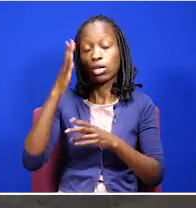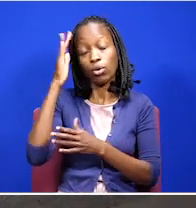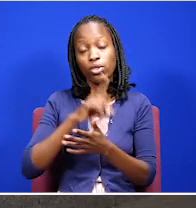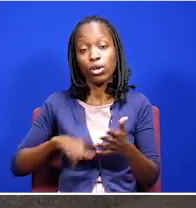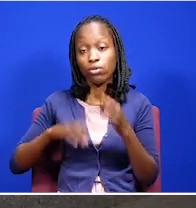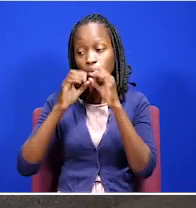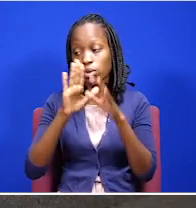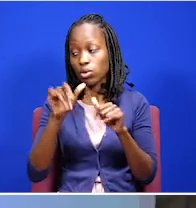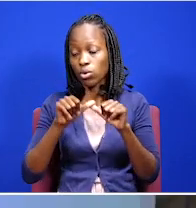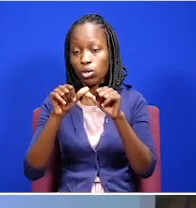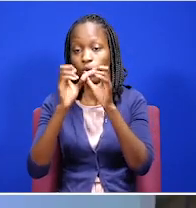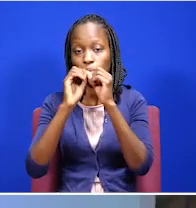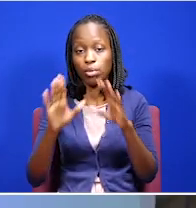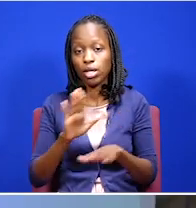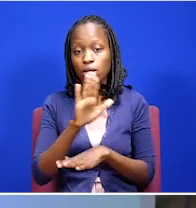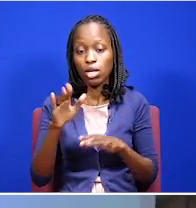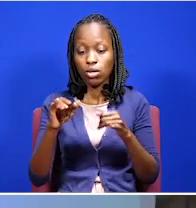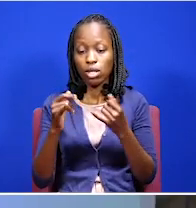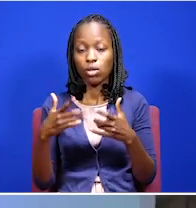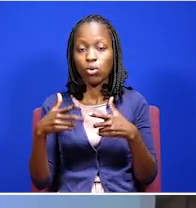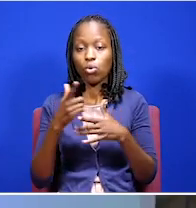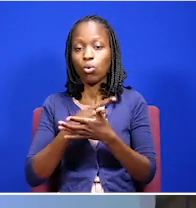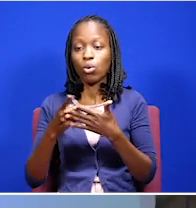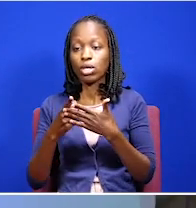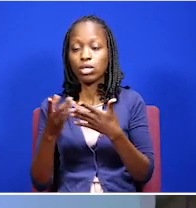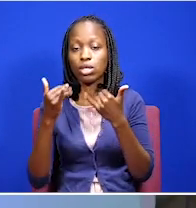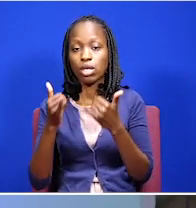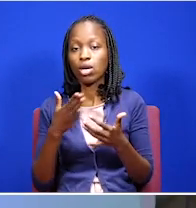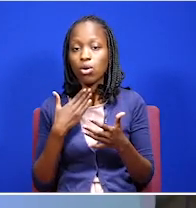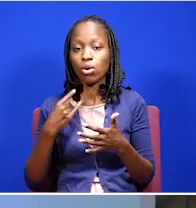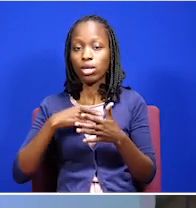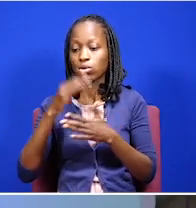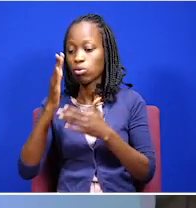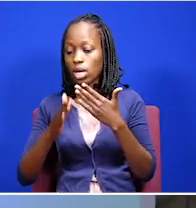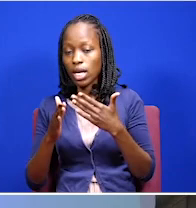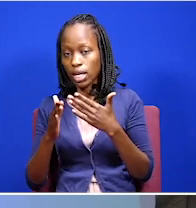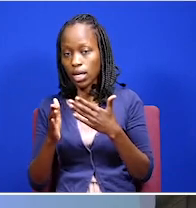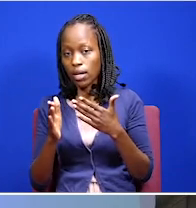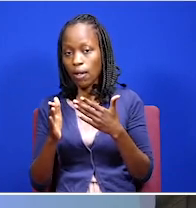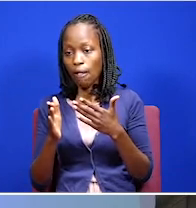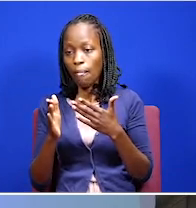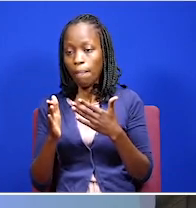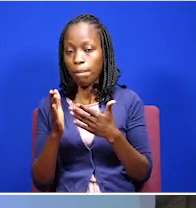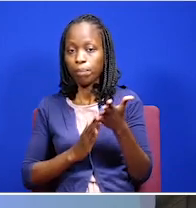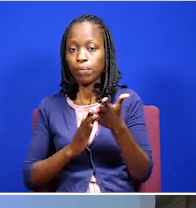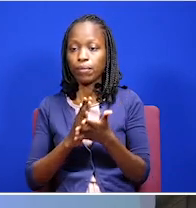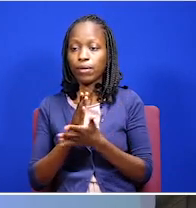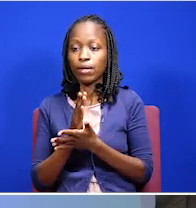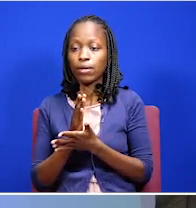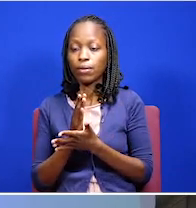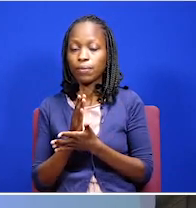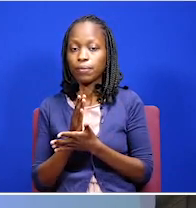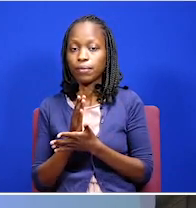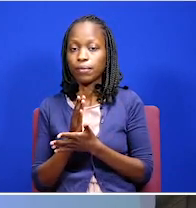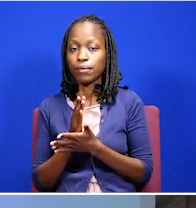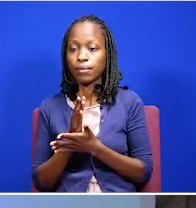you and will continue to bless you into the new week. I'd like us to now just end our time together by sharing together